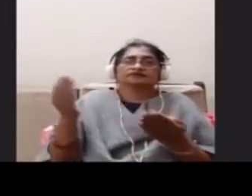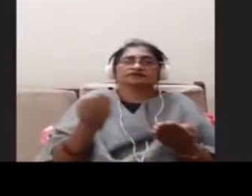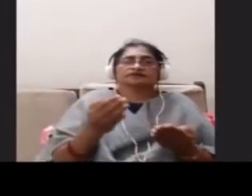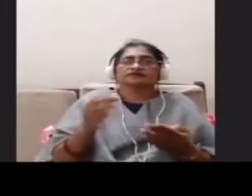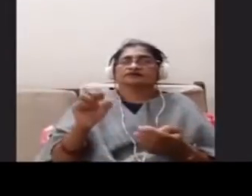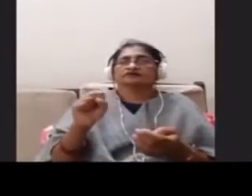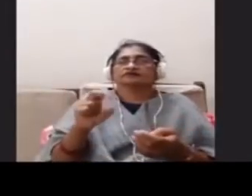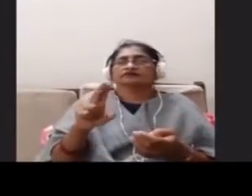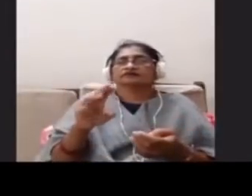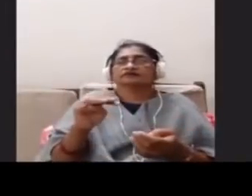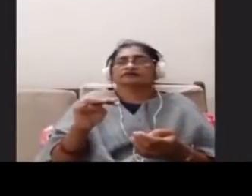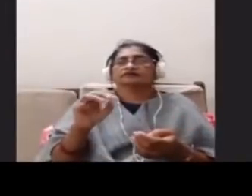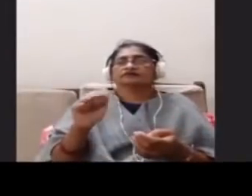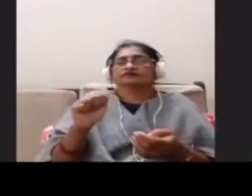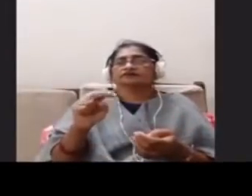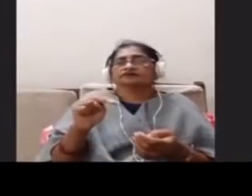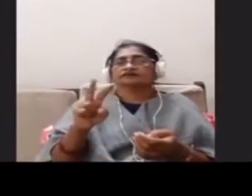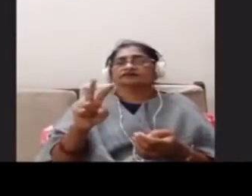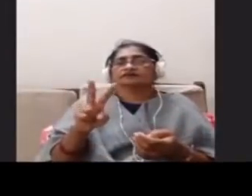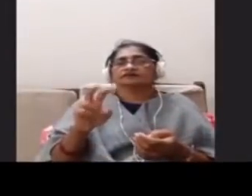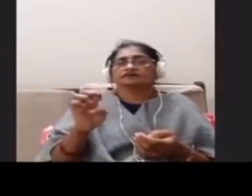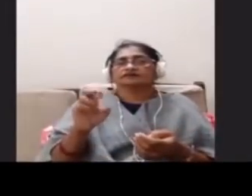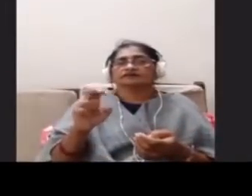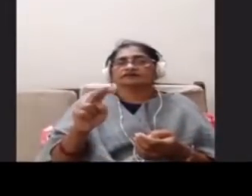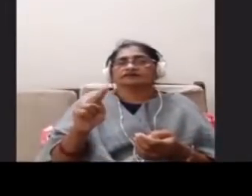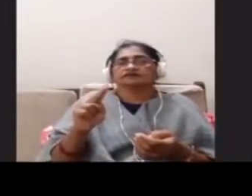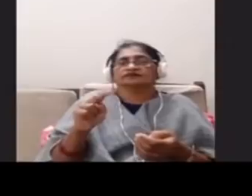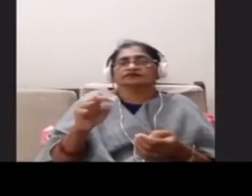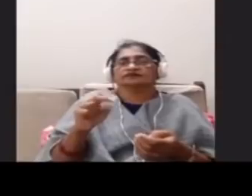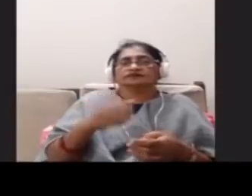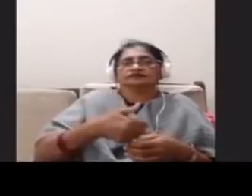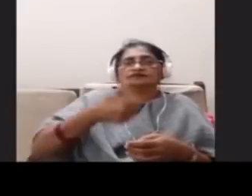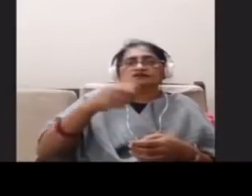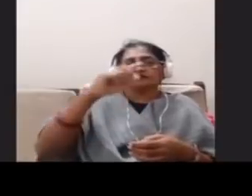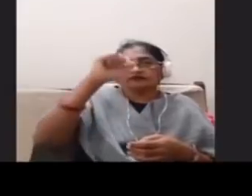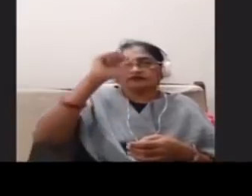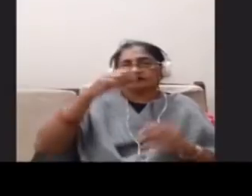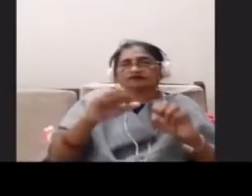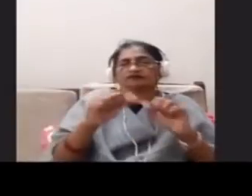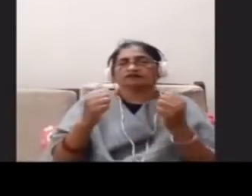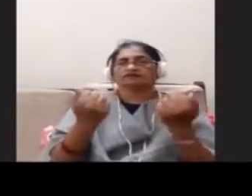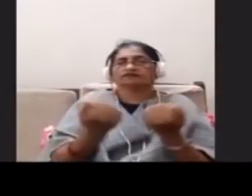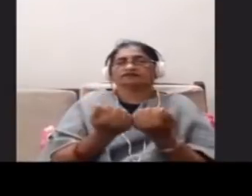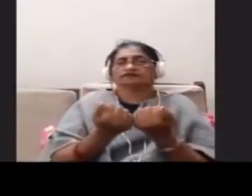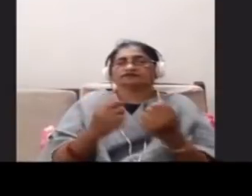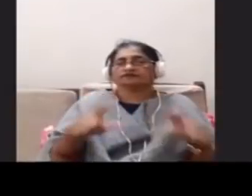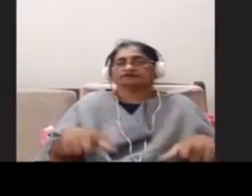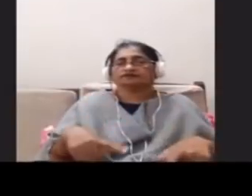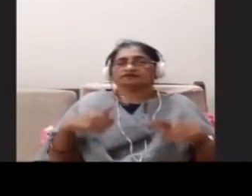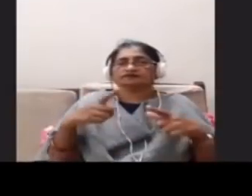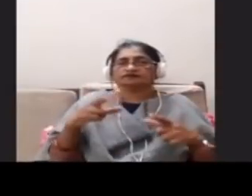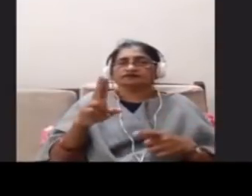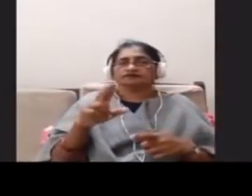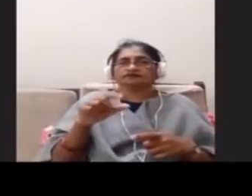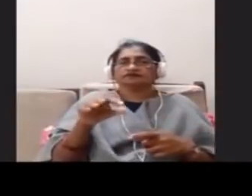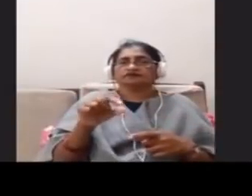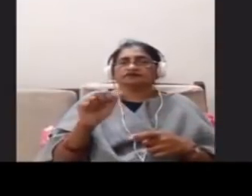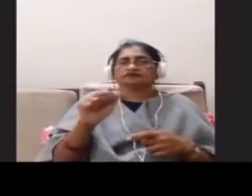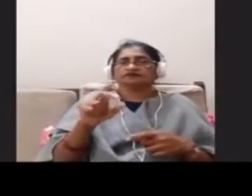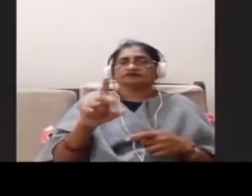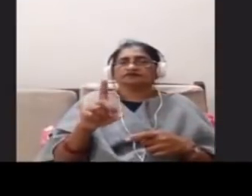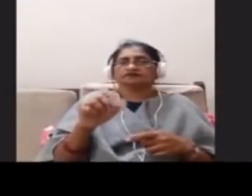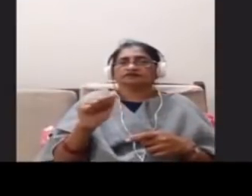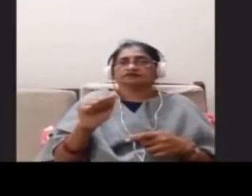Venkatesh. Suman Venkatesh is the chairperson of Indian Women Association. She has lived in Uganda for 25 years, and she is the